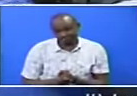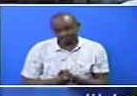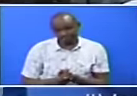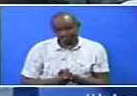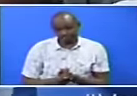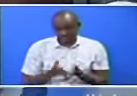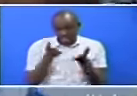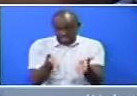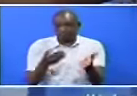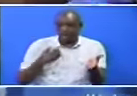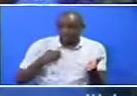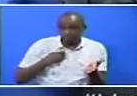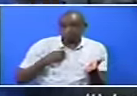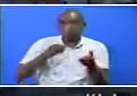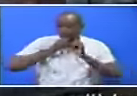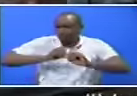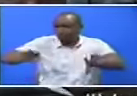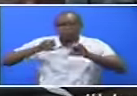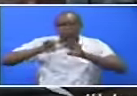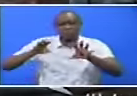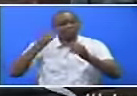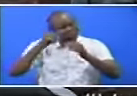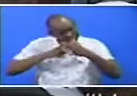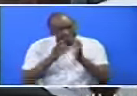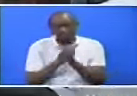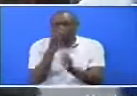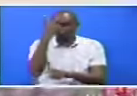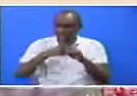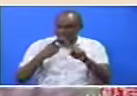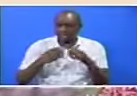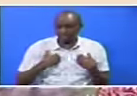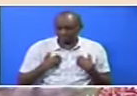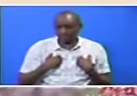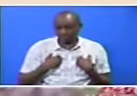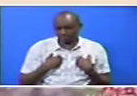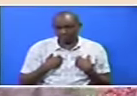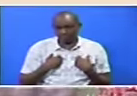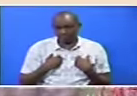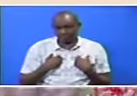and unprecedented development you have initiated in the last 4 years.